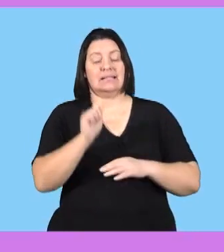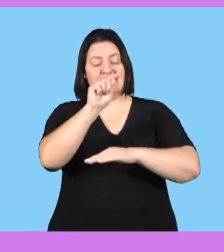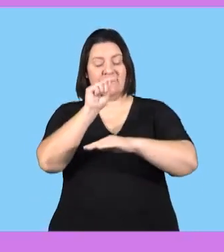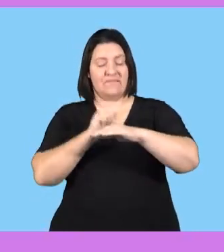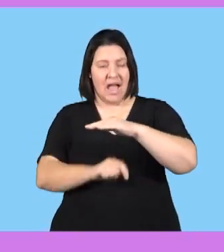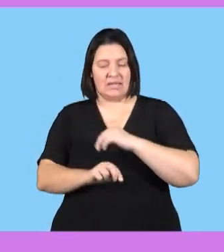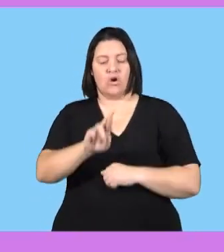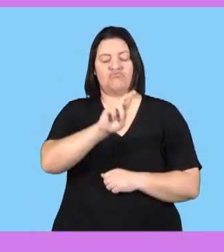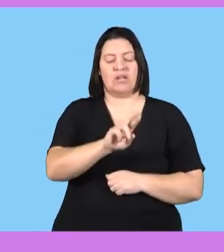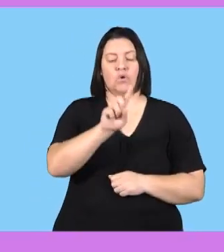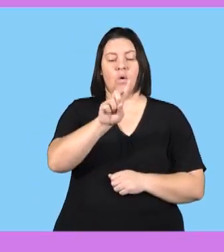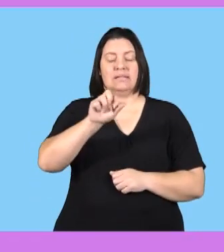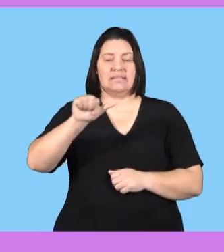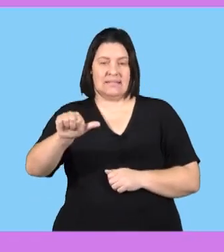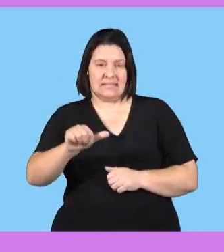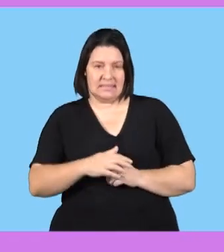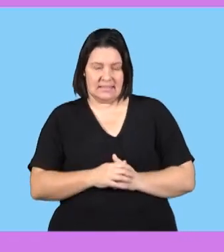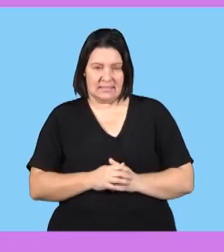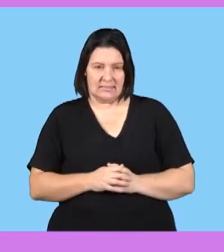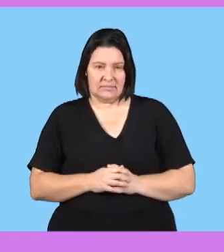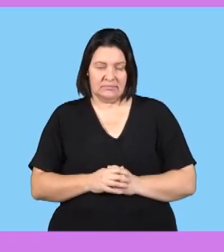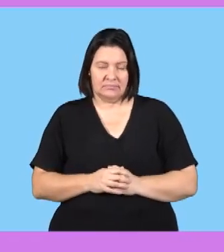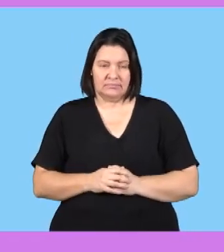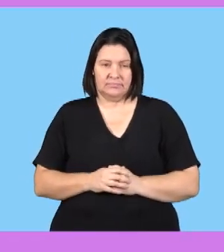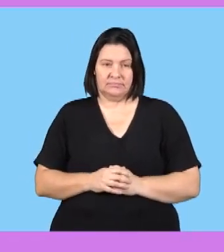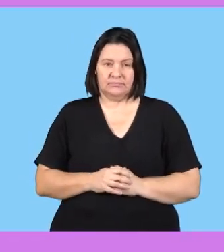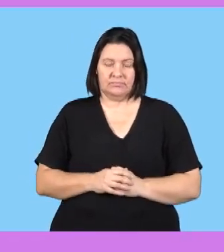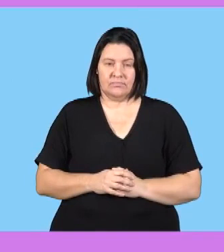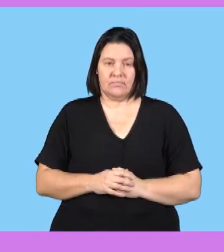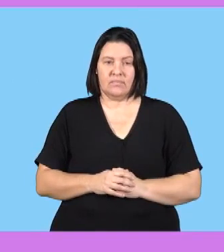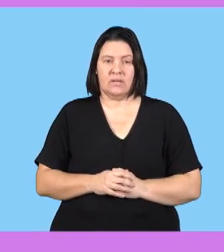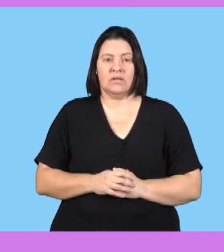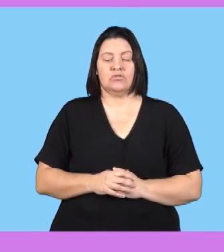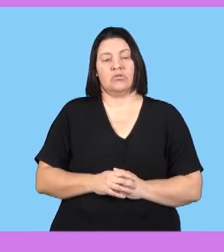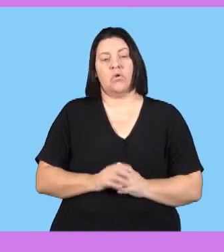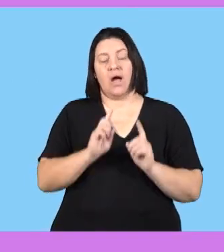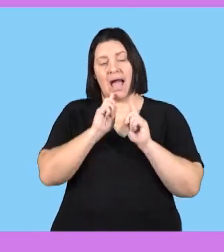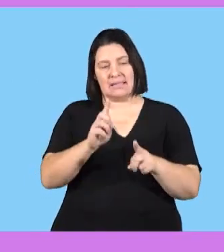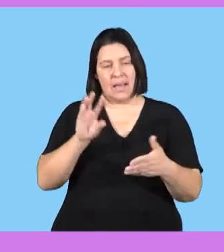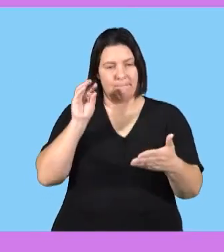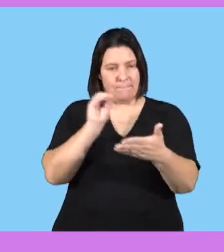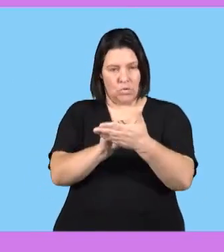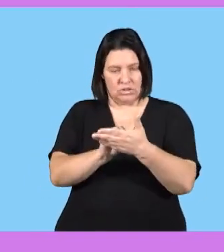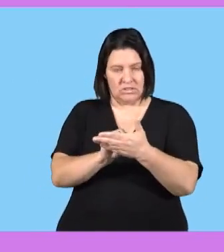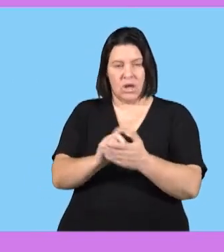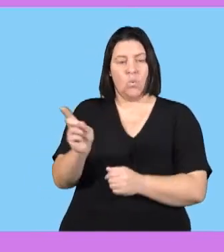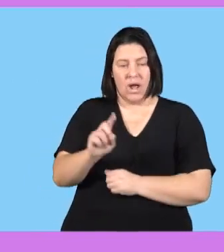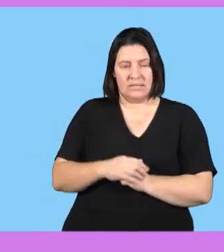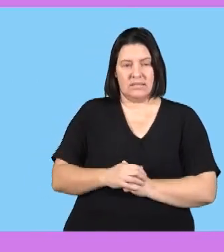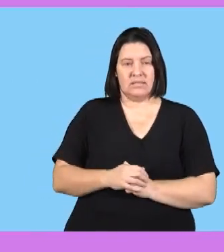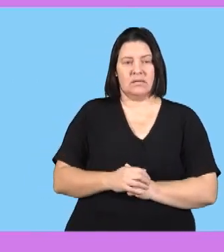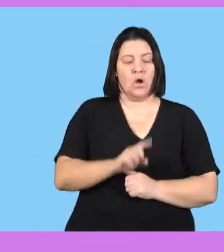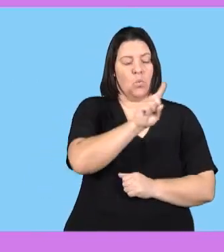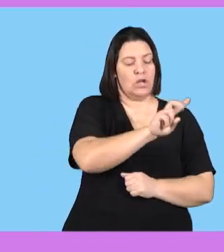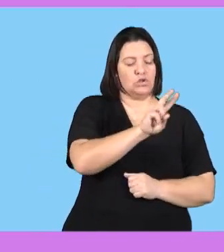128 rand. We divide it by the cost for one drink, which is 16 rand. And as we divide,